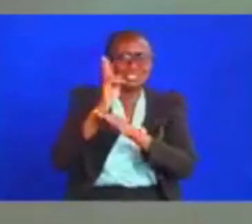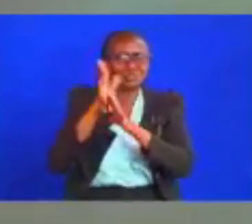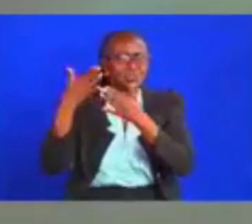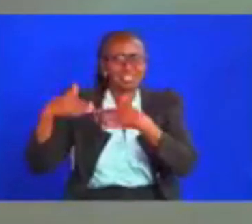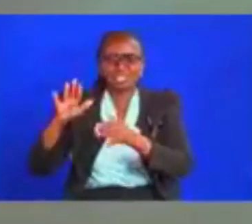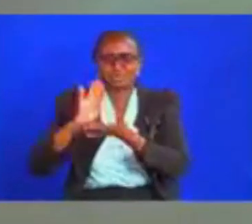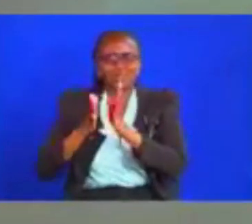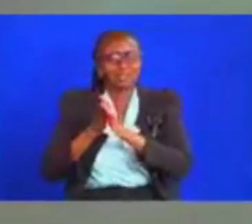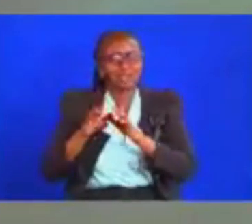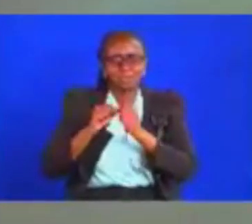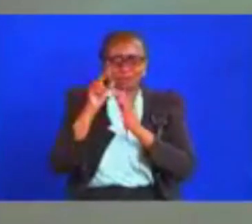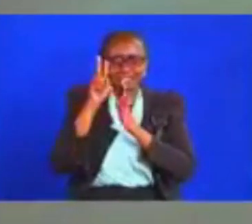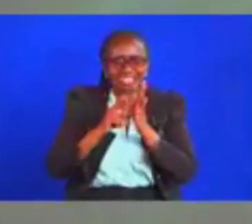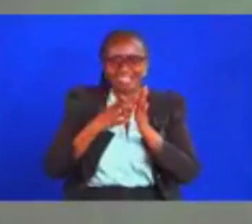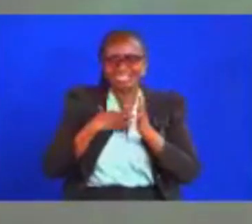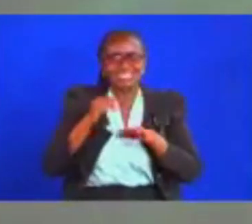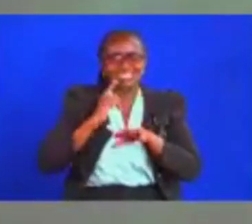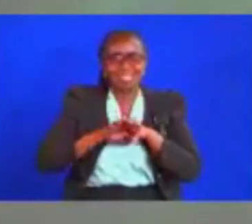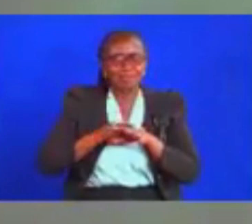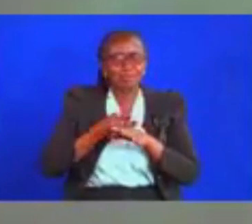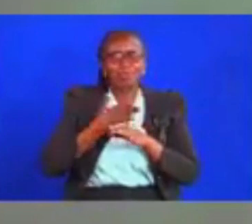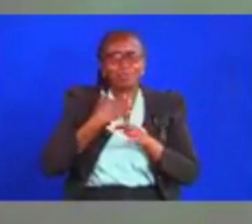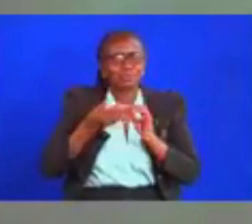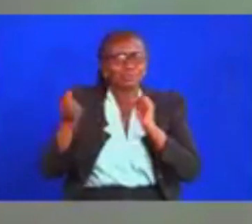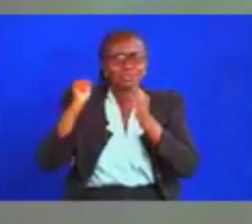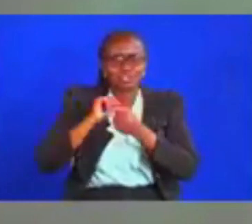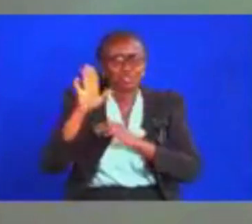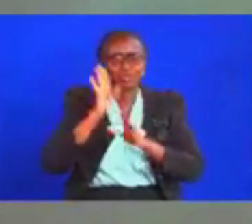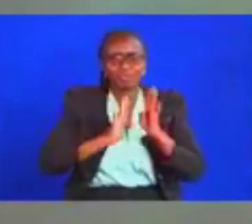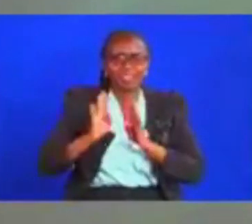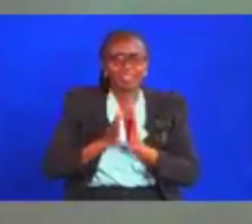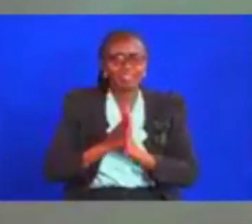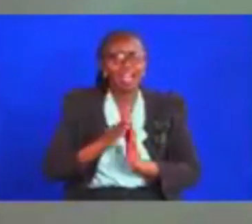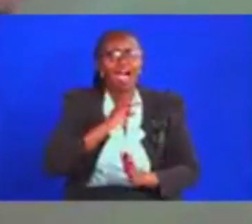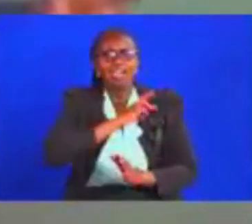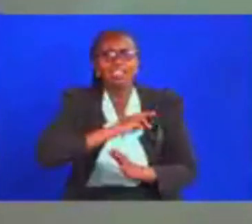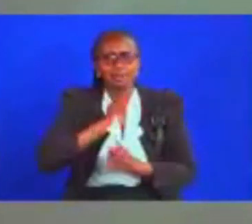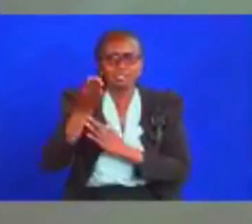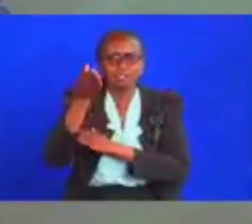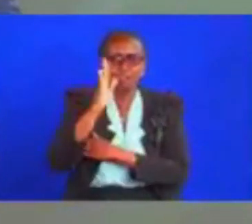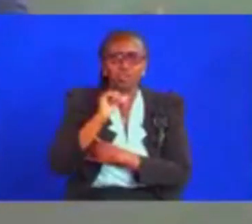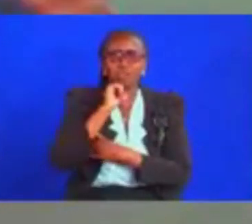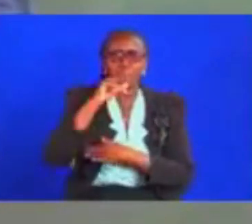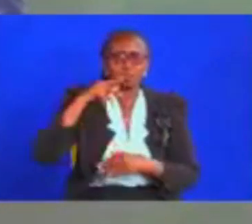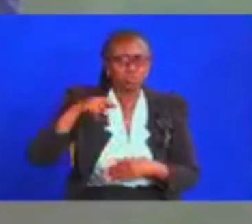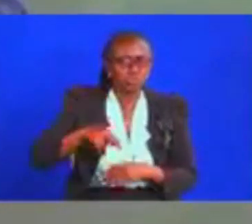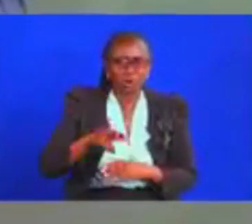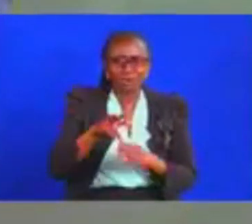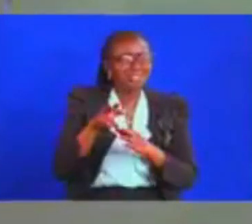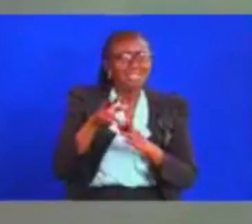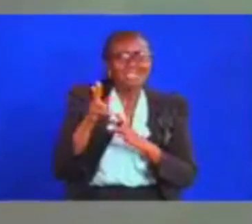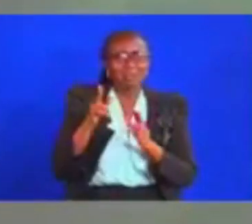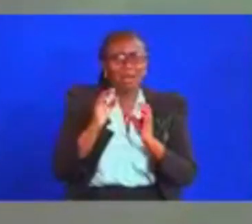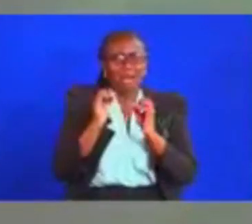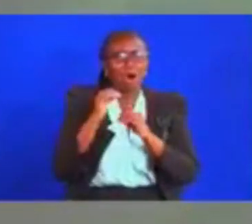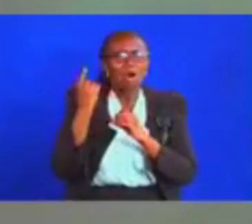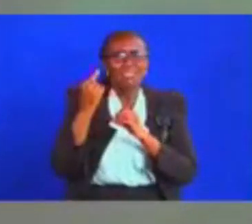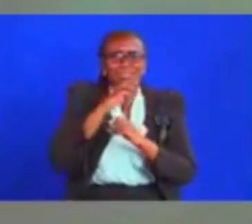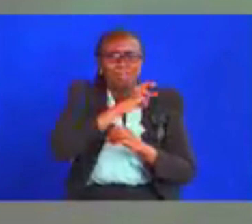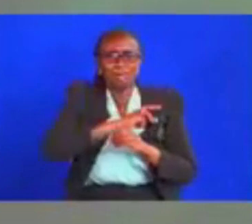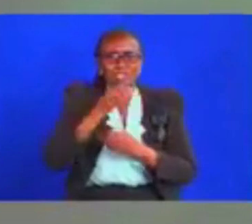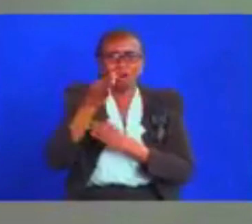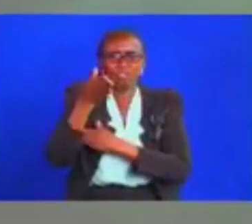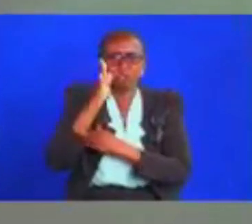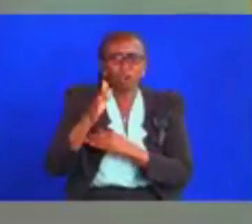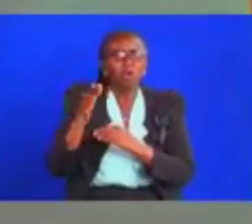and repentance. I want you to know this. The mercy of God does not work arbitrarily. The mercy of God only responds to